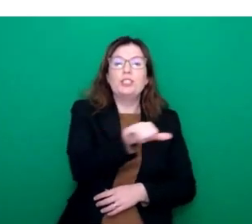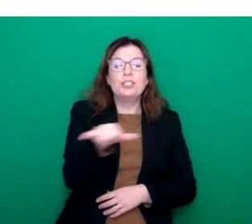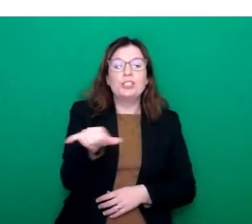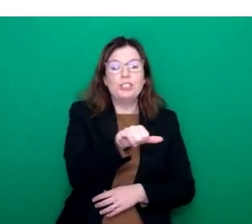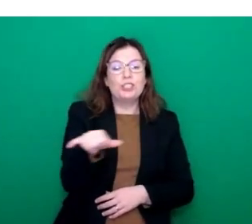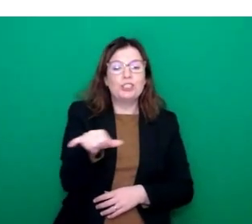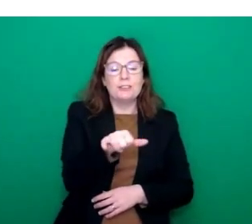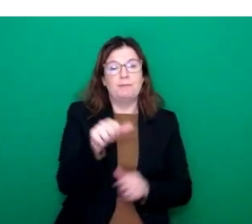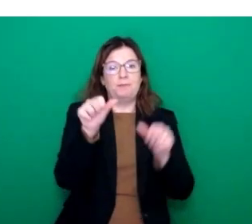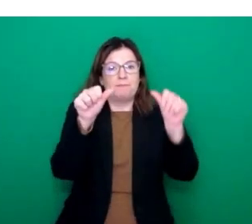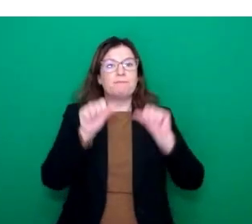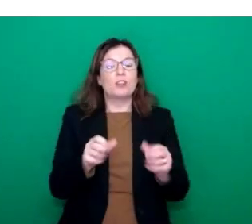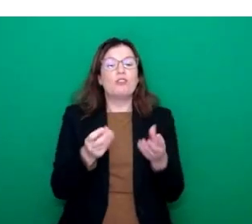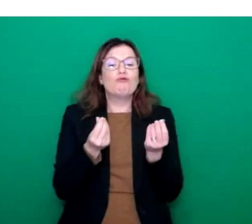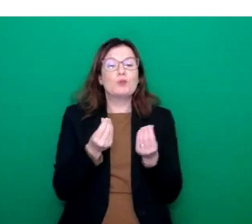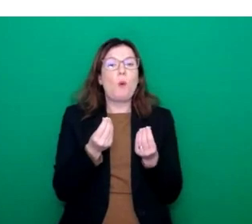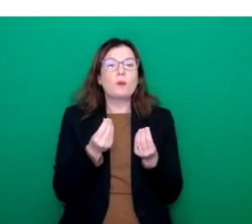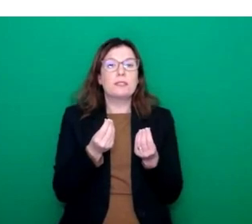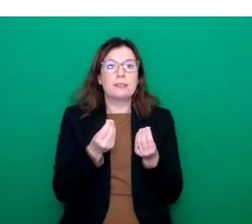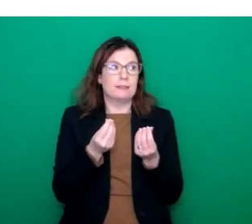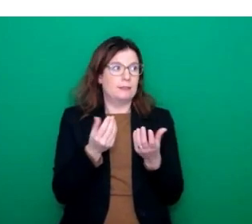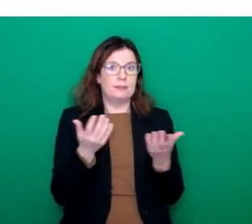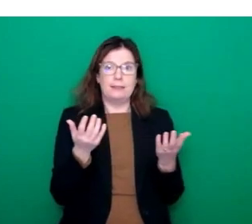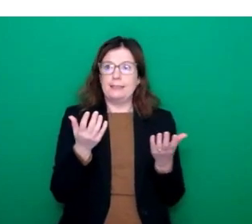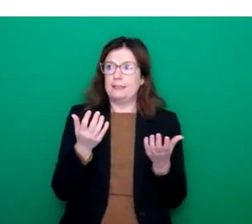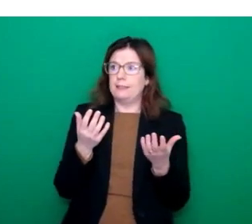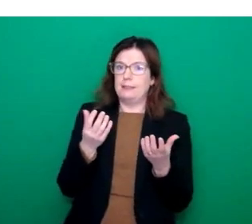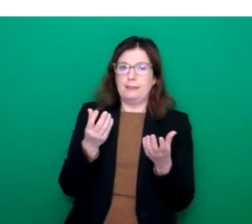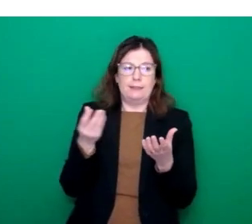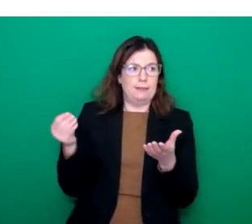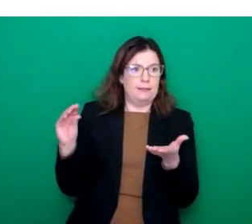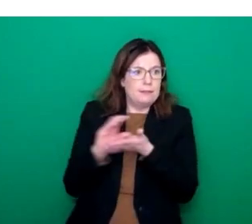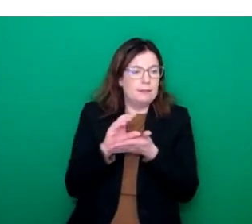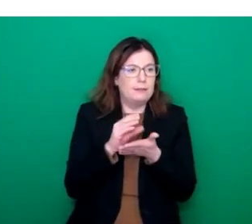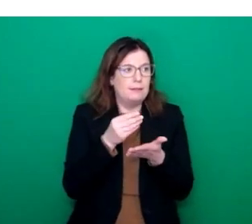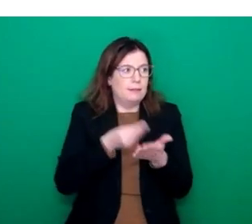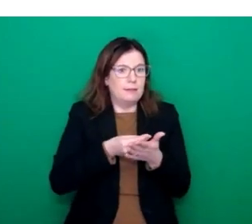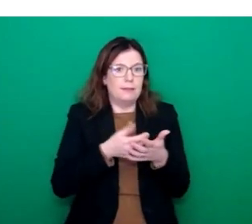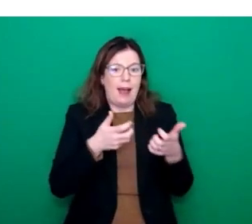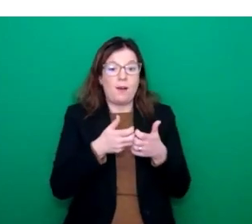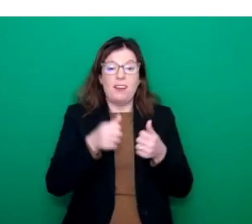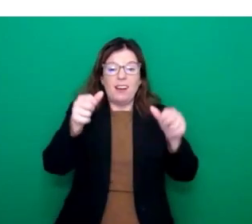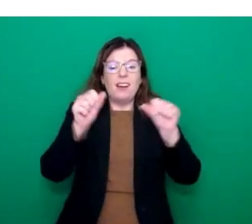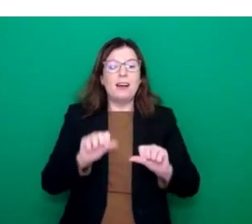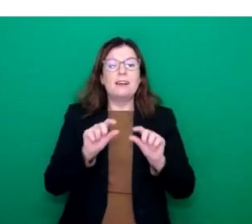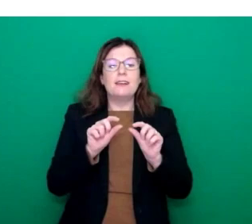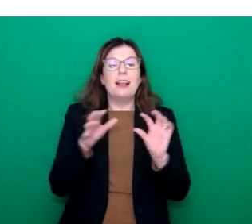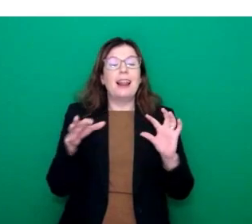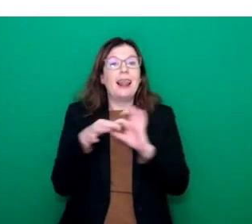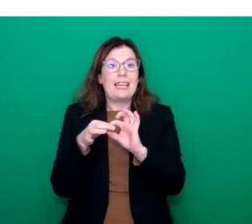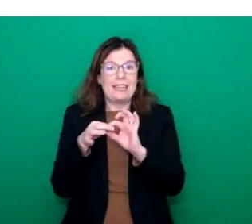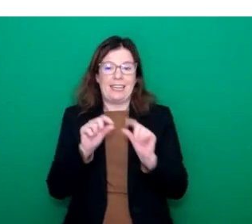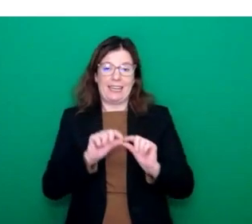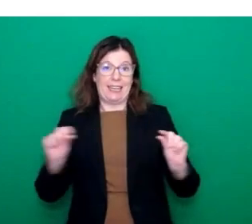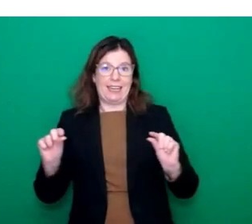the resources and how to go about resourcing this role. There is a link there. The slides will be made available, and